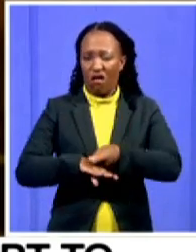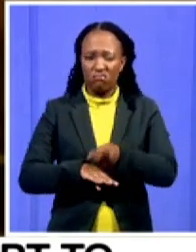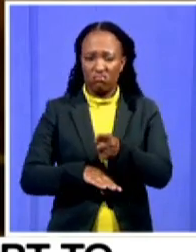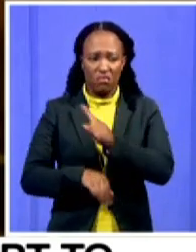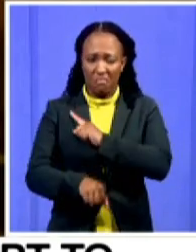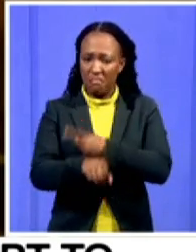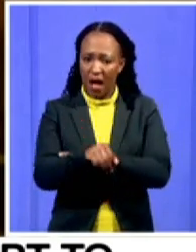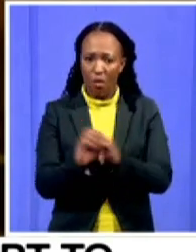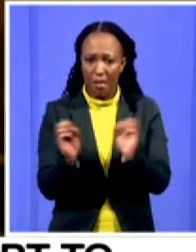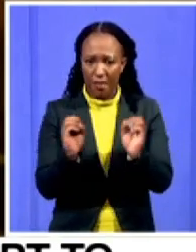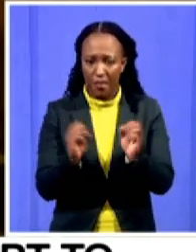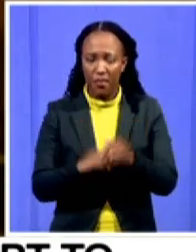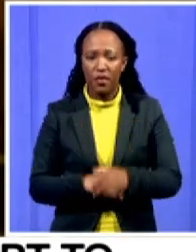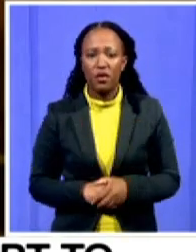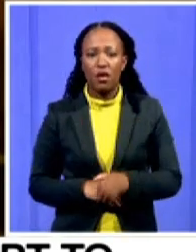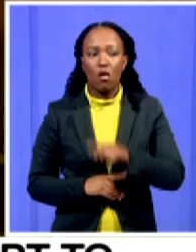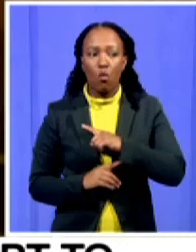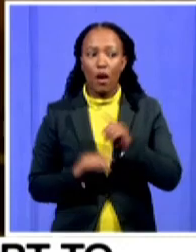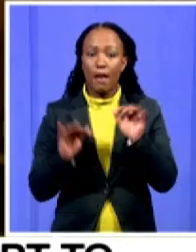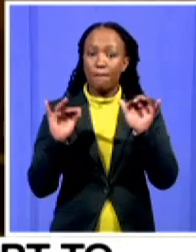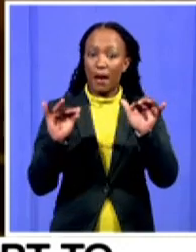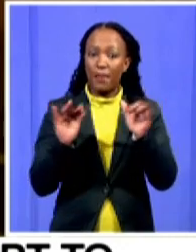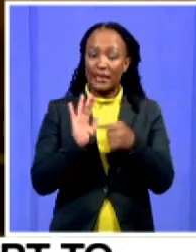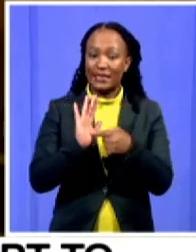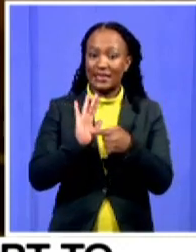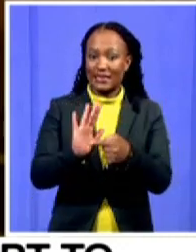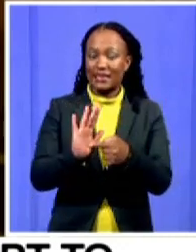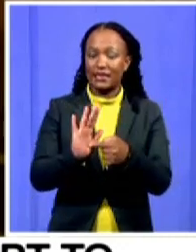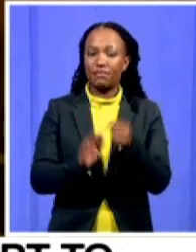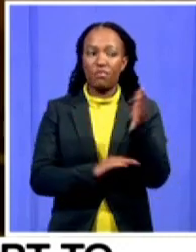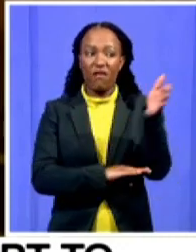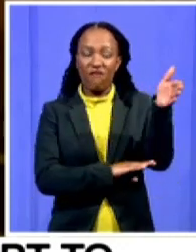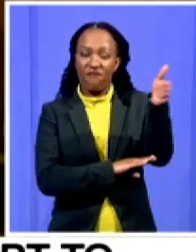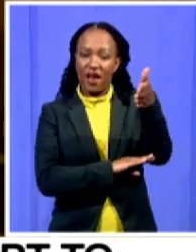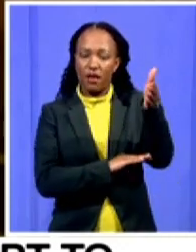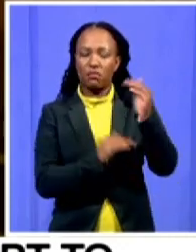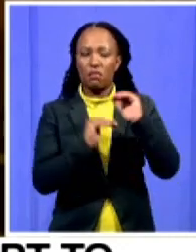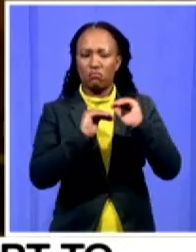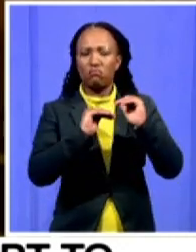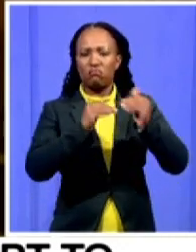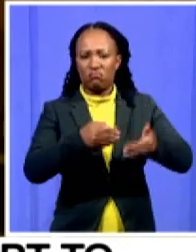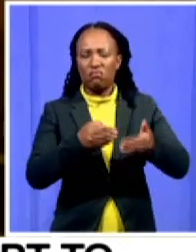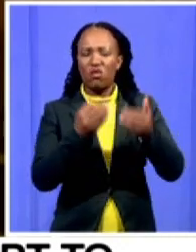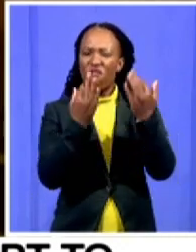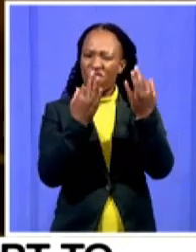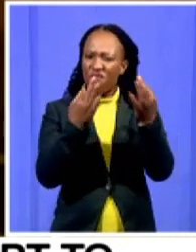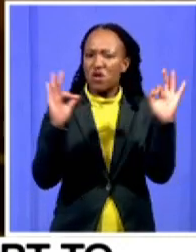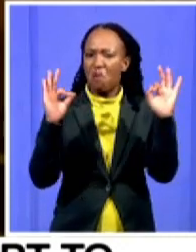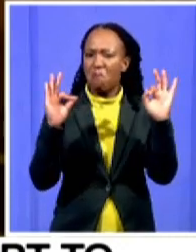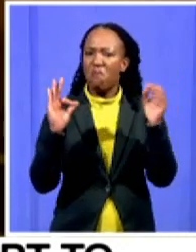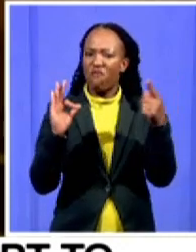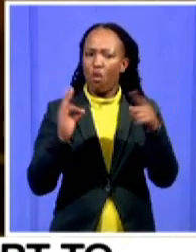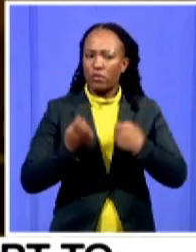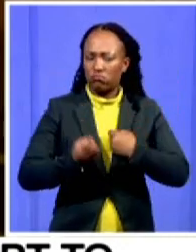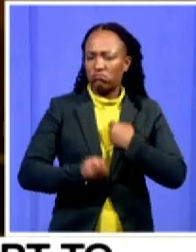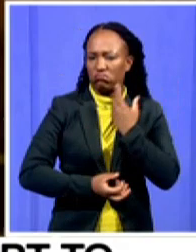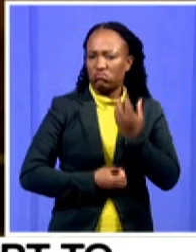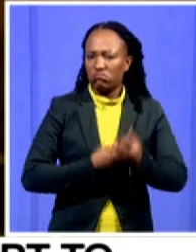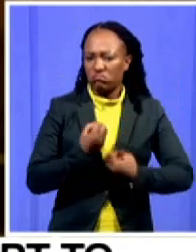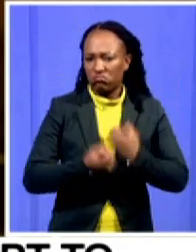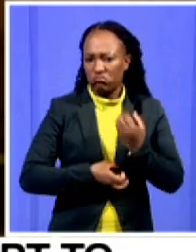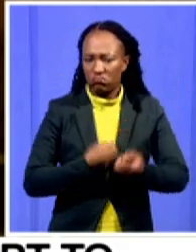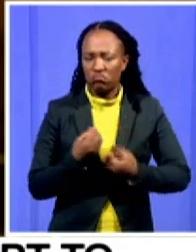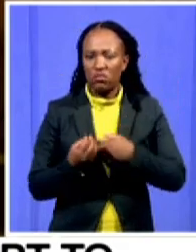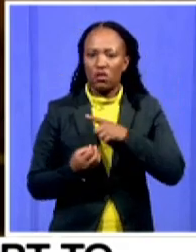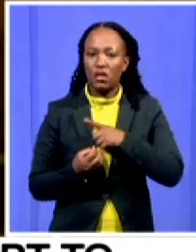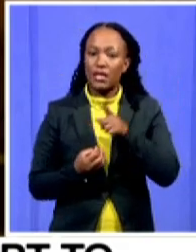that the public display of the flag is actually protected by the freedom of expression. So we will see them taking the podium,